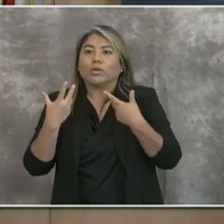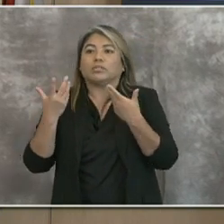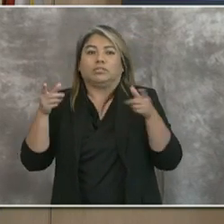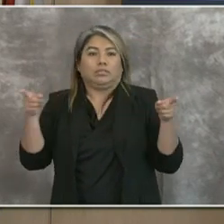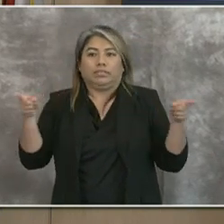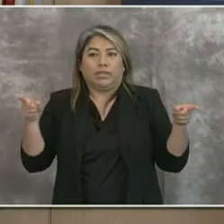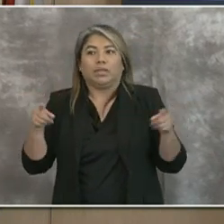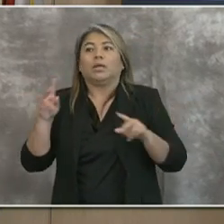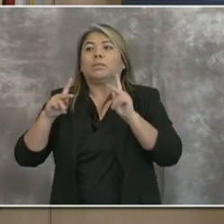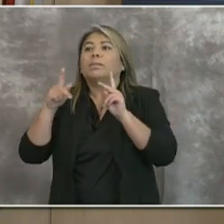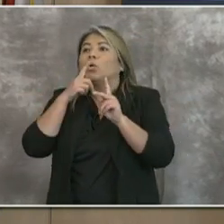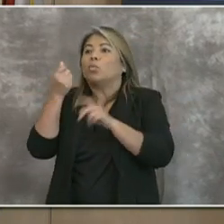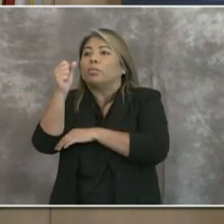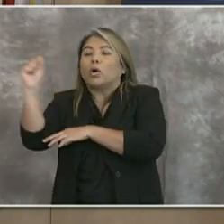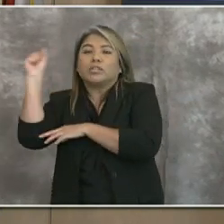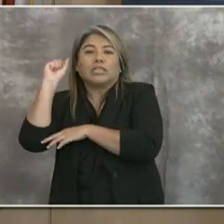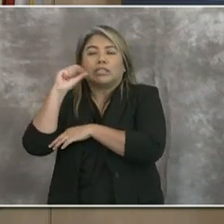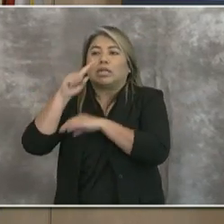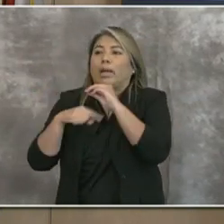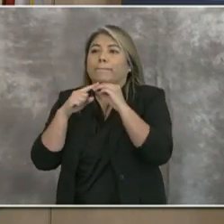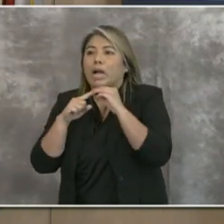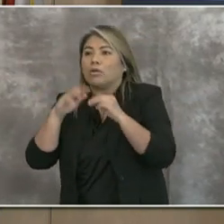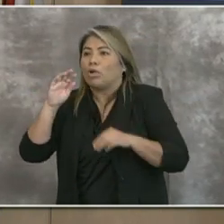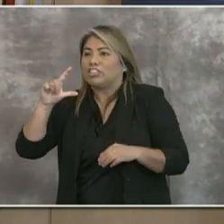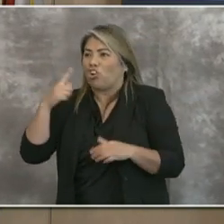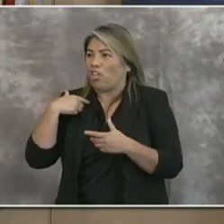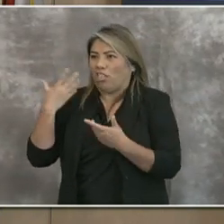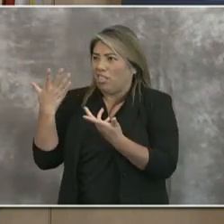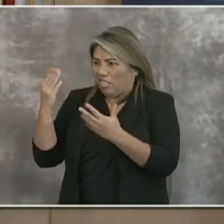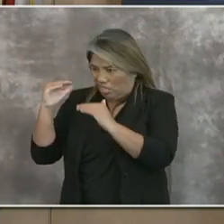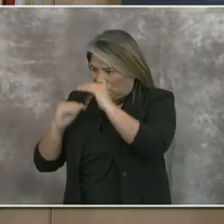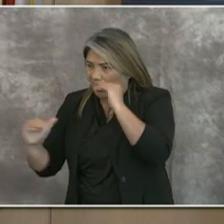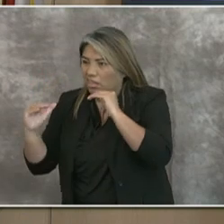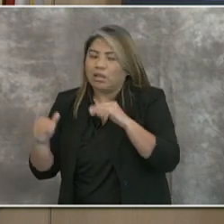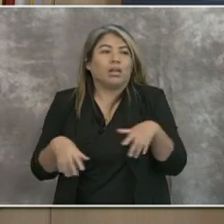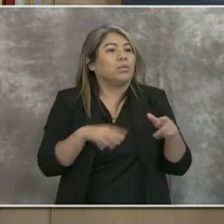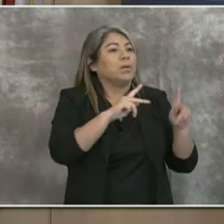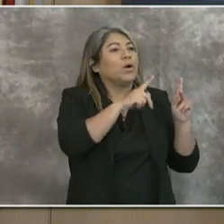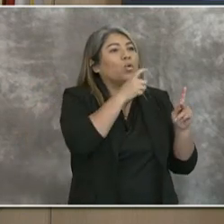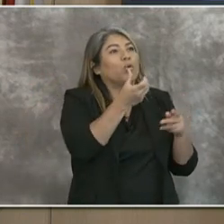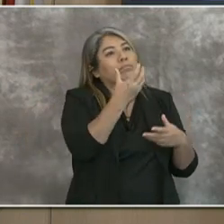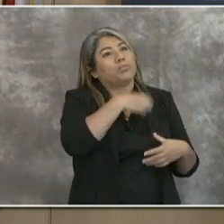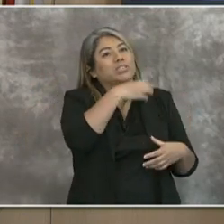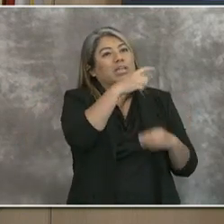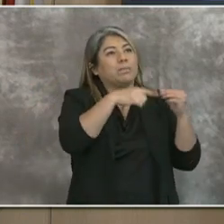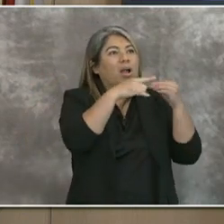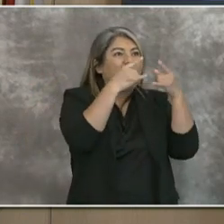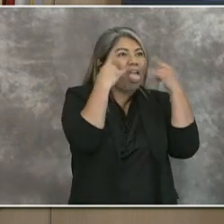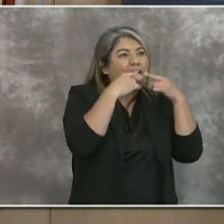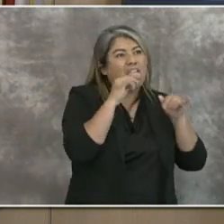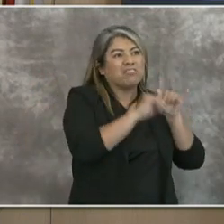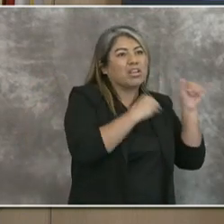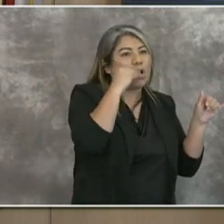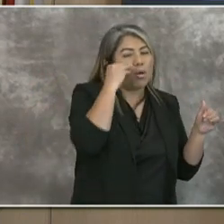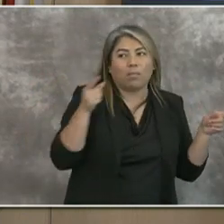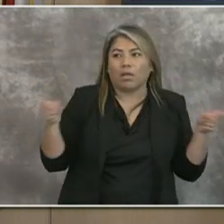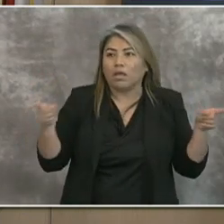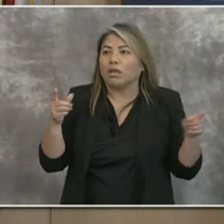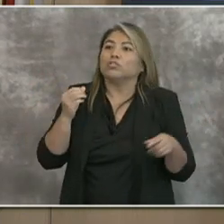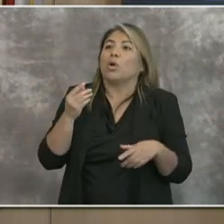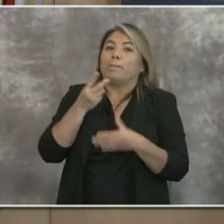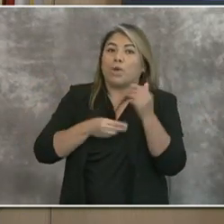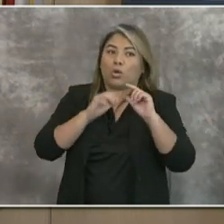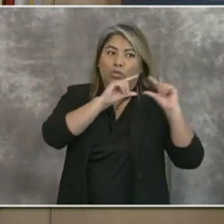injustice, noting the use of military-like equipment. They're calling for an investigation. What is your response? And obviously, both